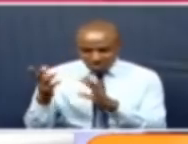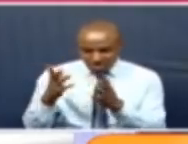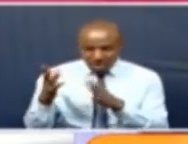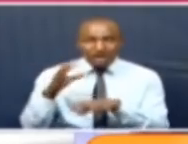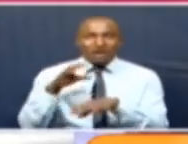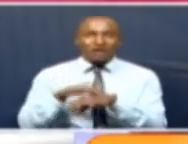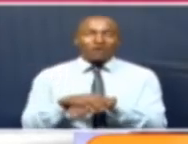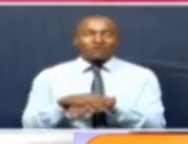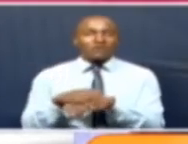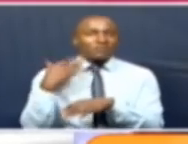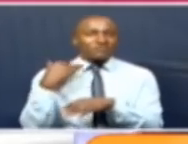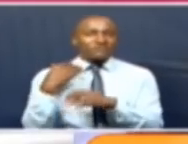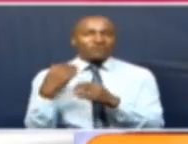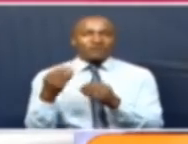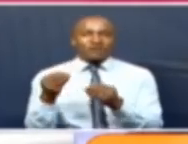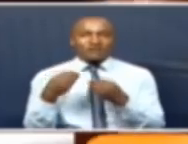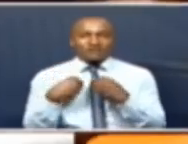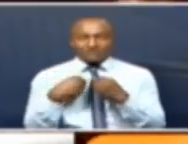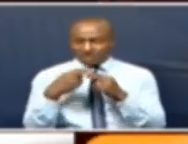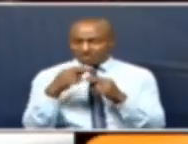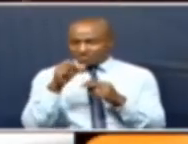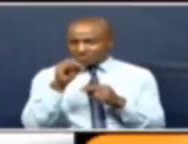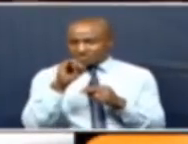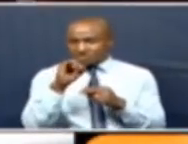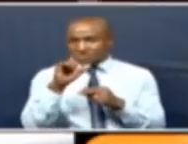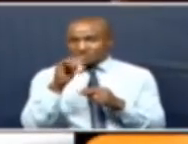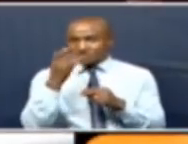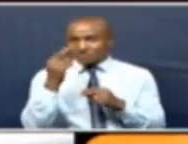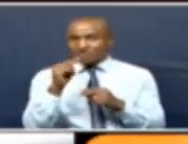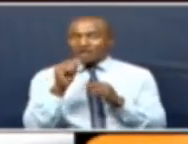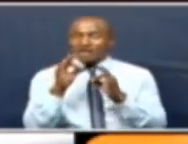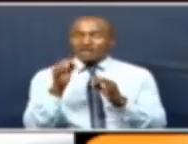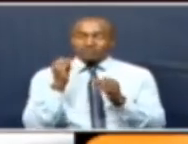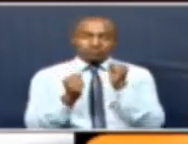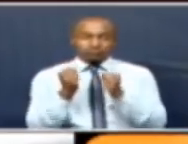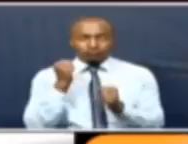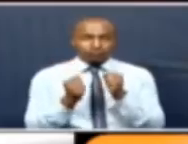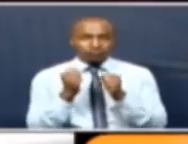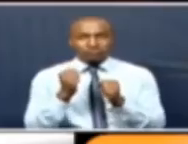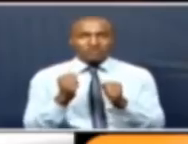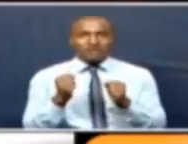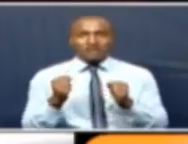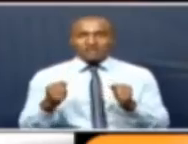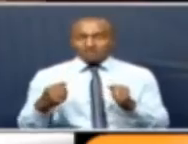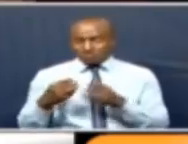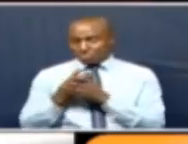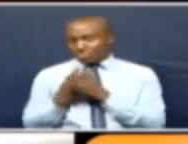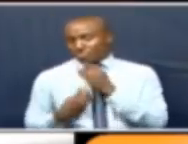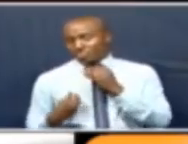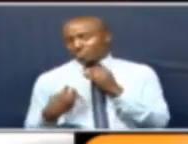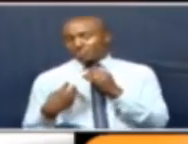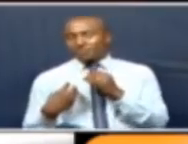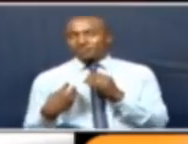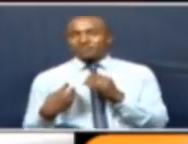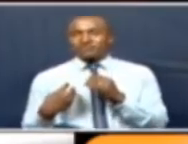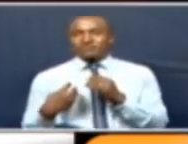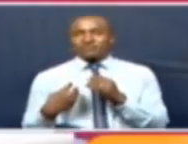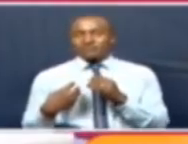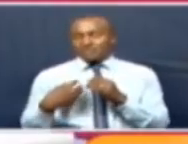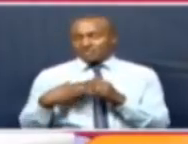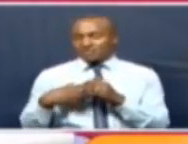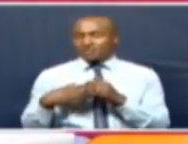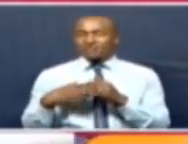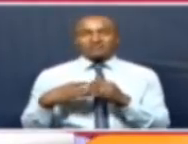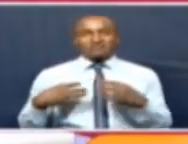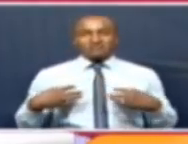Kwa nimepewa ingine inaitagwa silicone. Ukianguka tuseme kama umetembea saa zingine inatokelezea huku. Naona ni kitu yani haiwezi